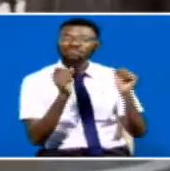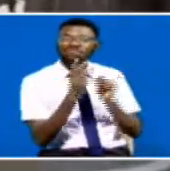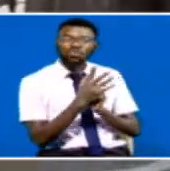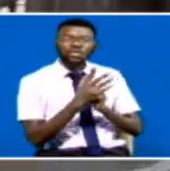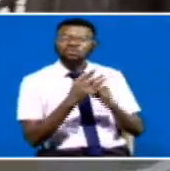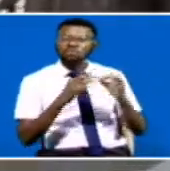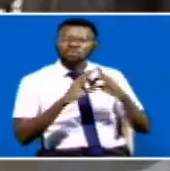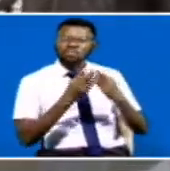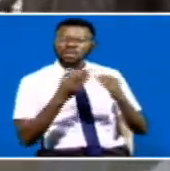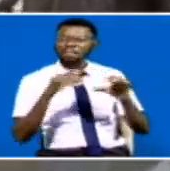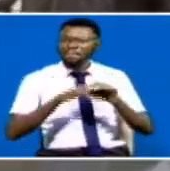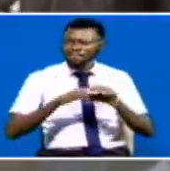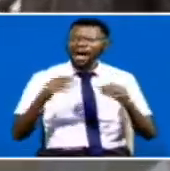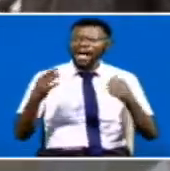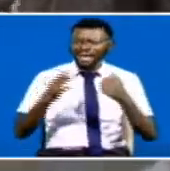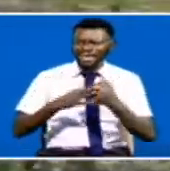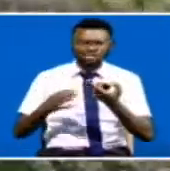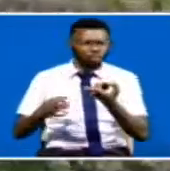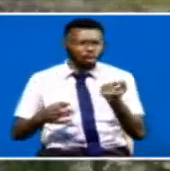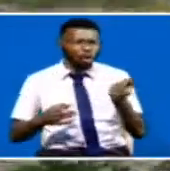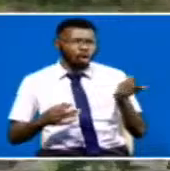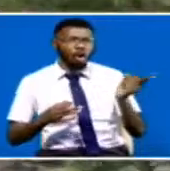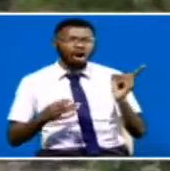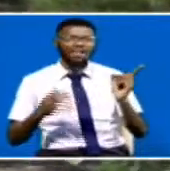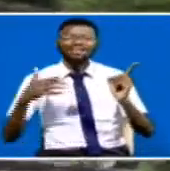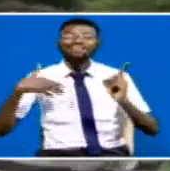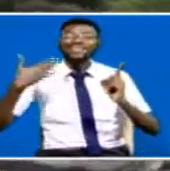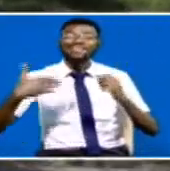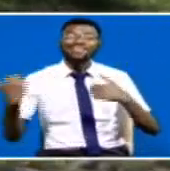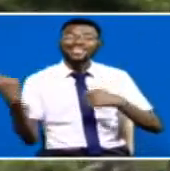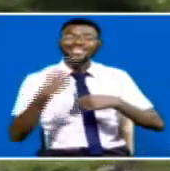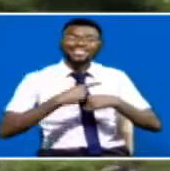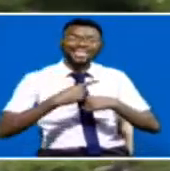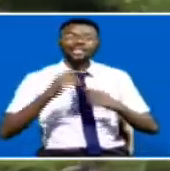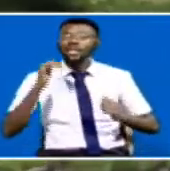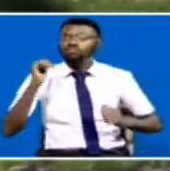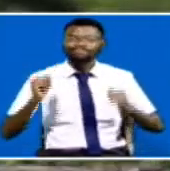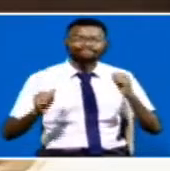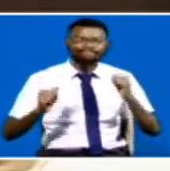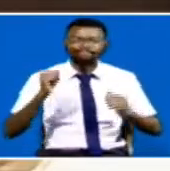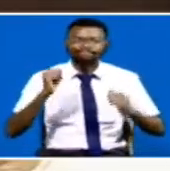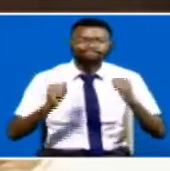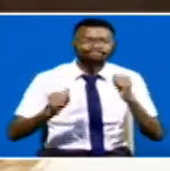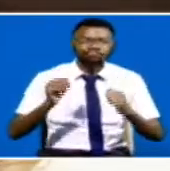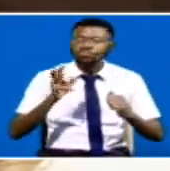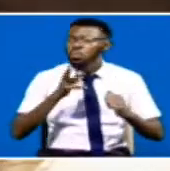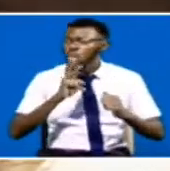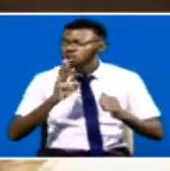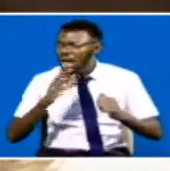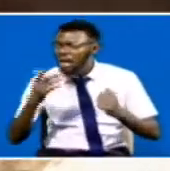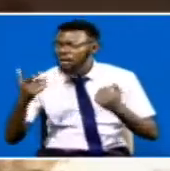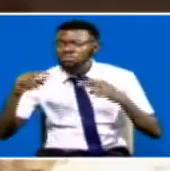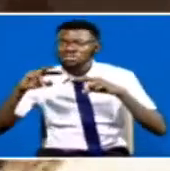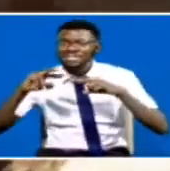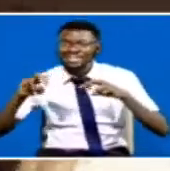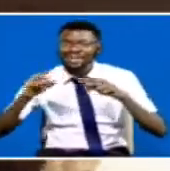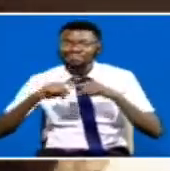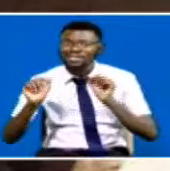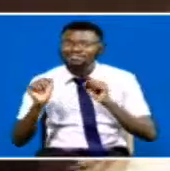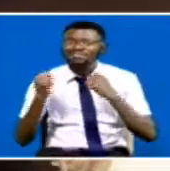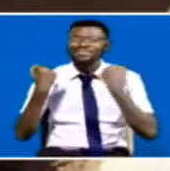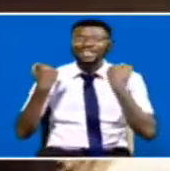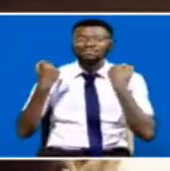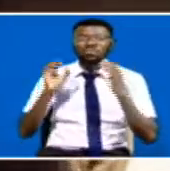of eight. Every day she has to walk for several miles to fetch water that is unsafe for use. Without clean